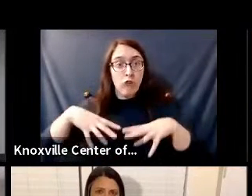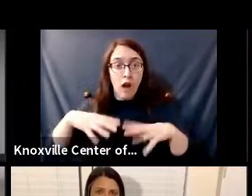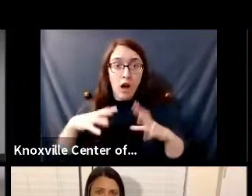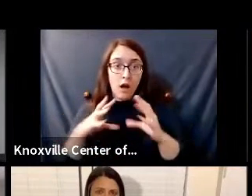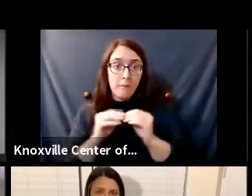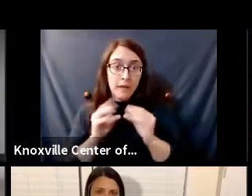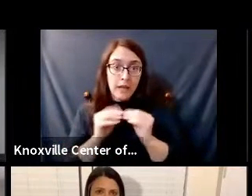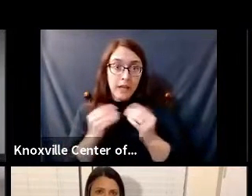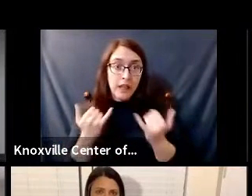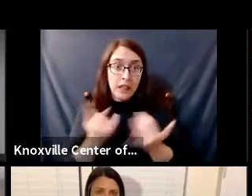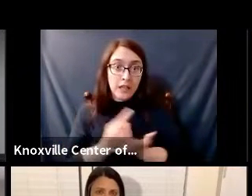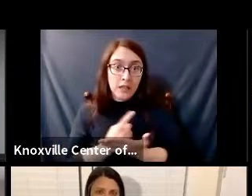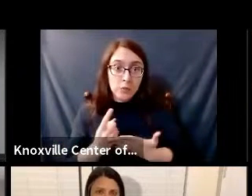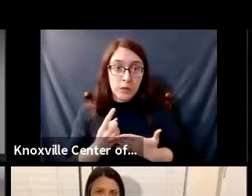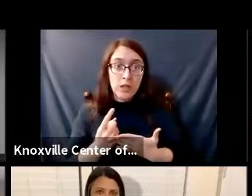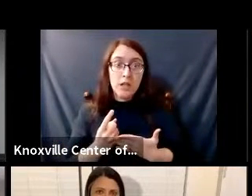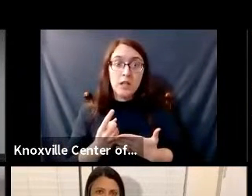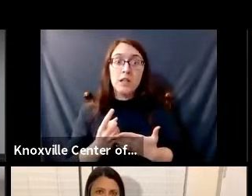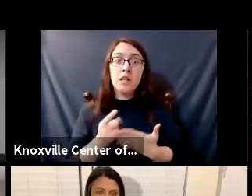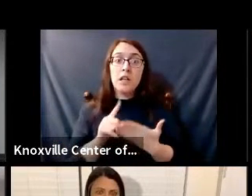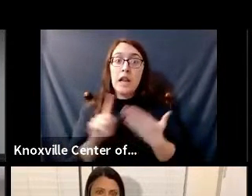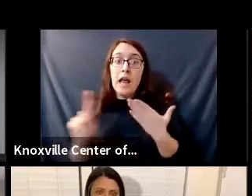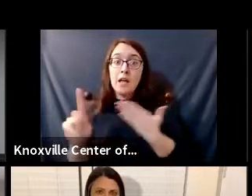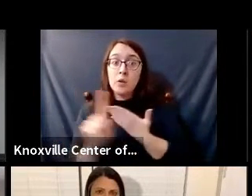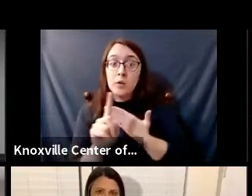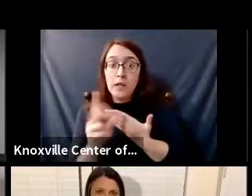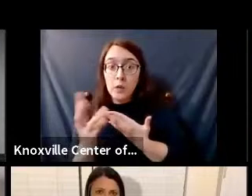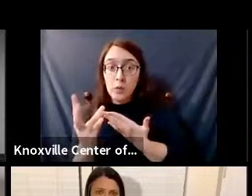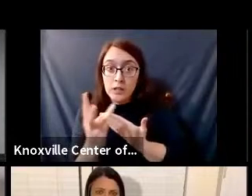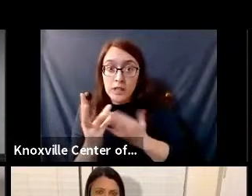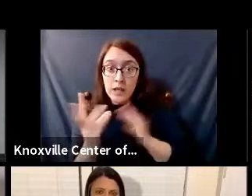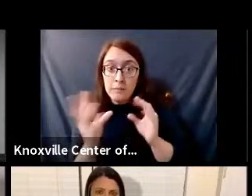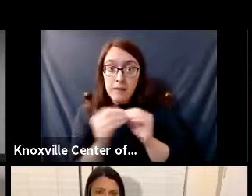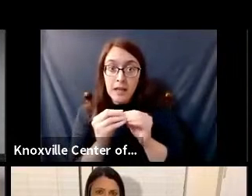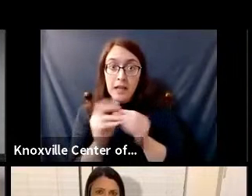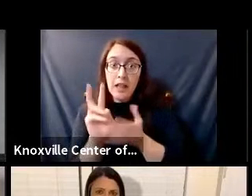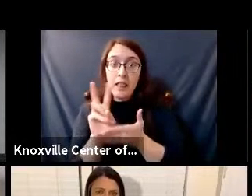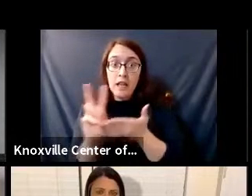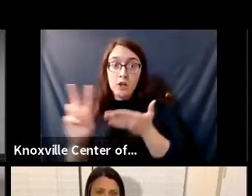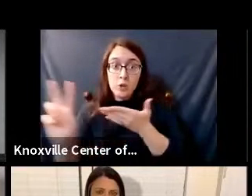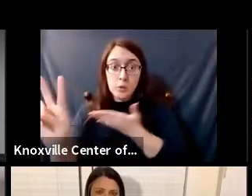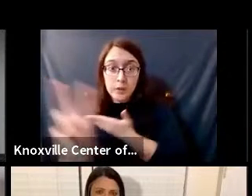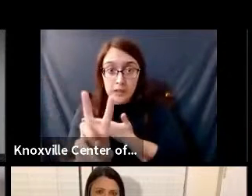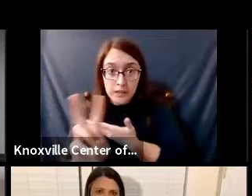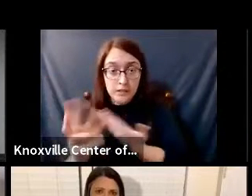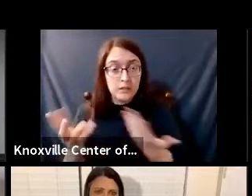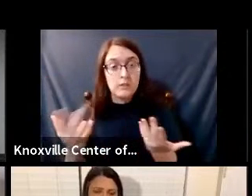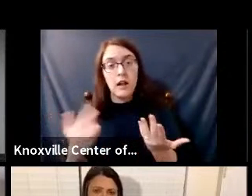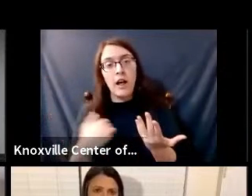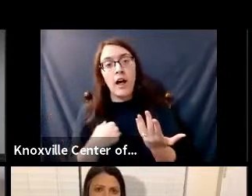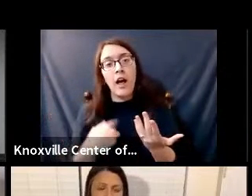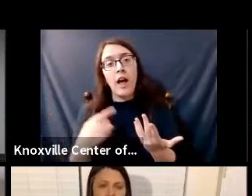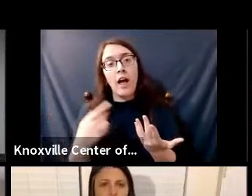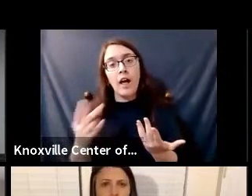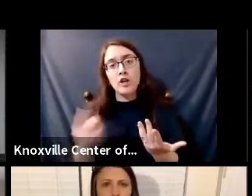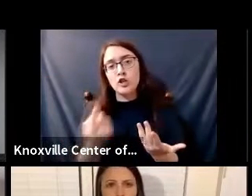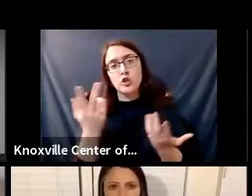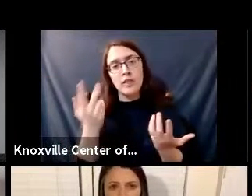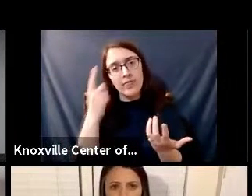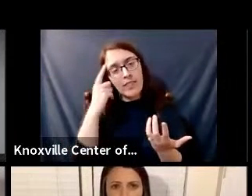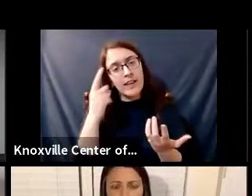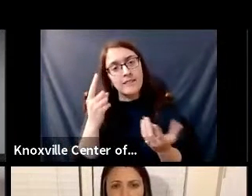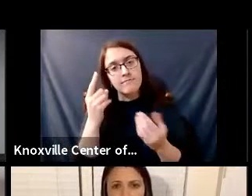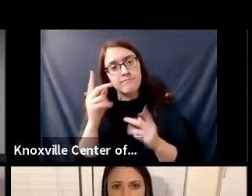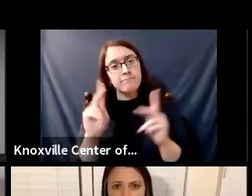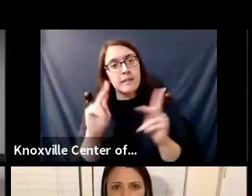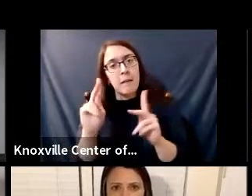week, have the meeting the next Wednesday, and then have the next meeting 2 weeks after that. I'm open to whatever. I just think information out to the public is